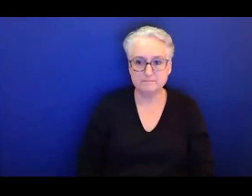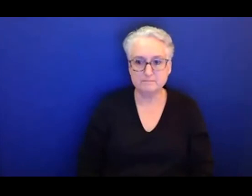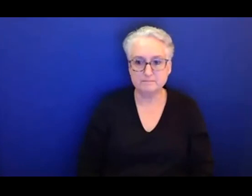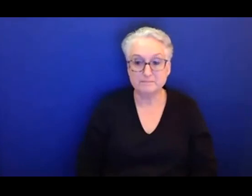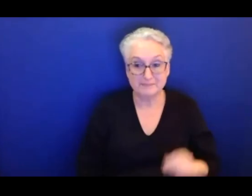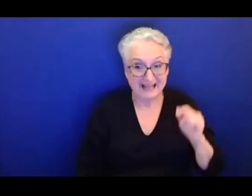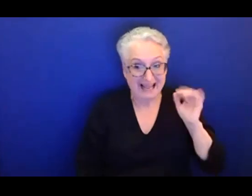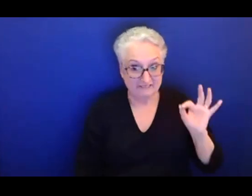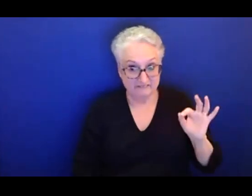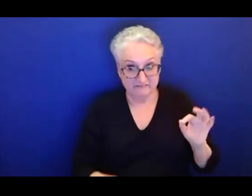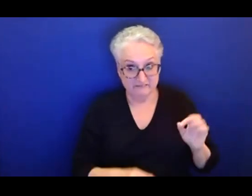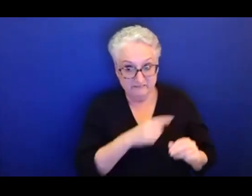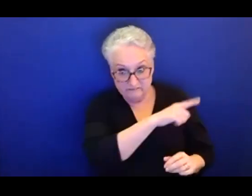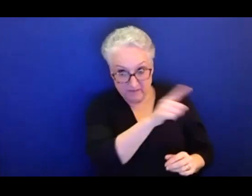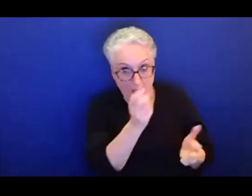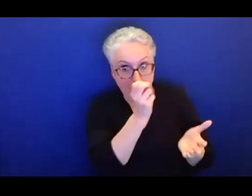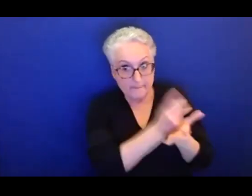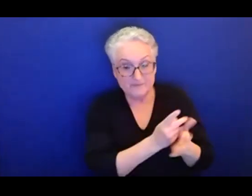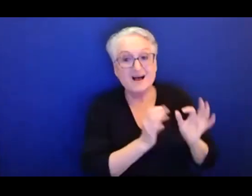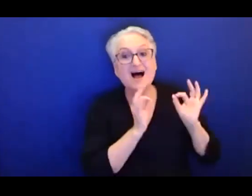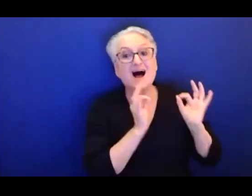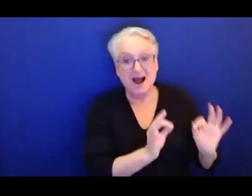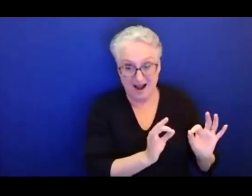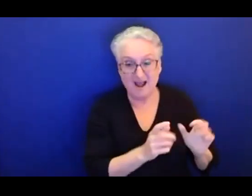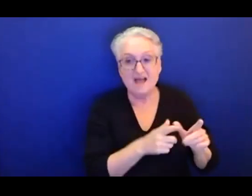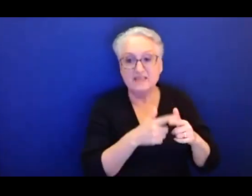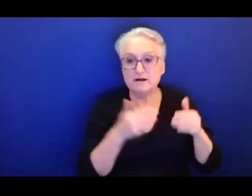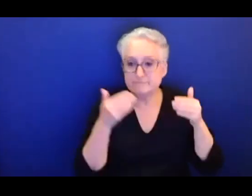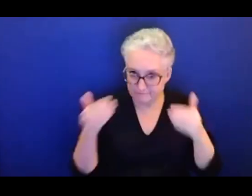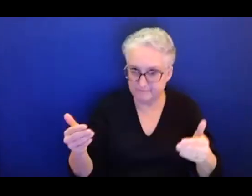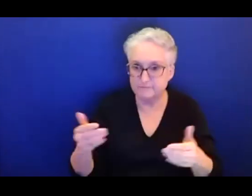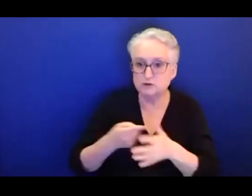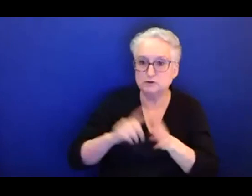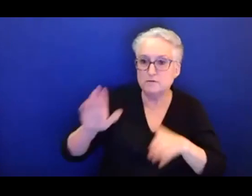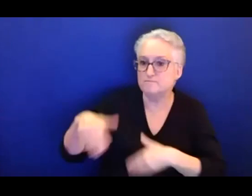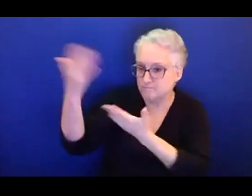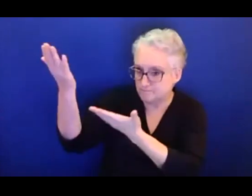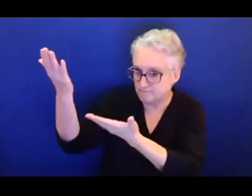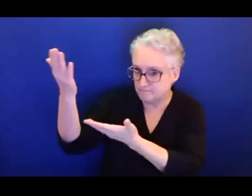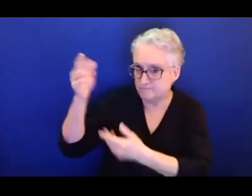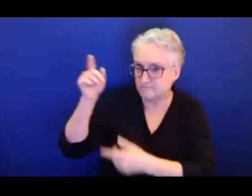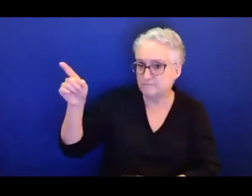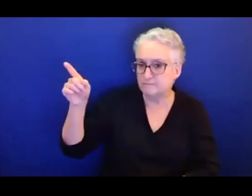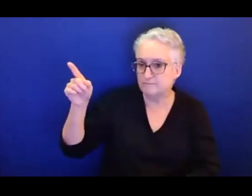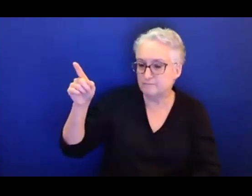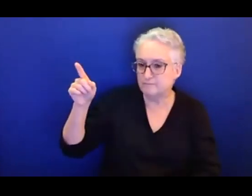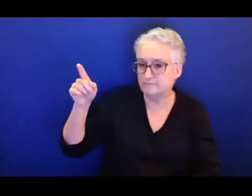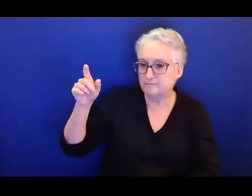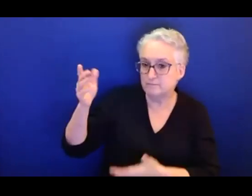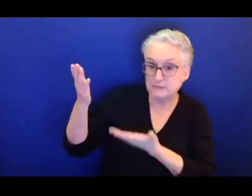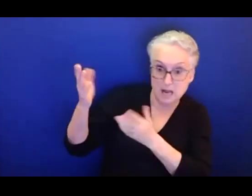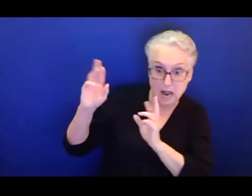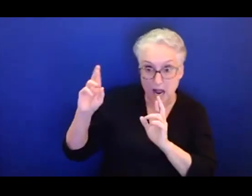we will then move forward with submitting the plan to HUD. And once we do that, that paves the